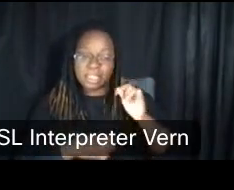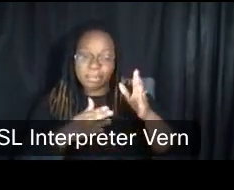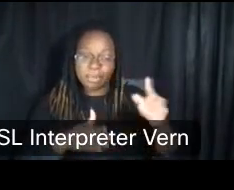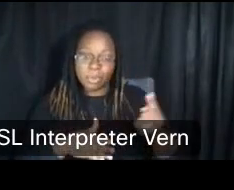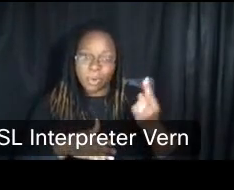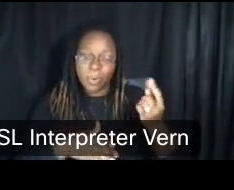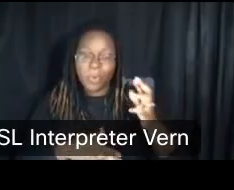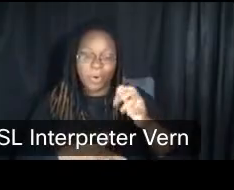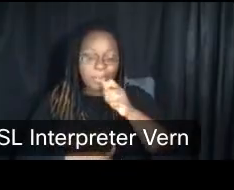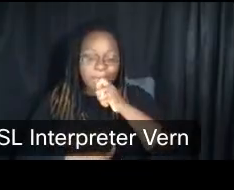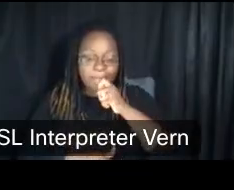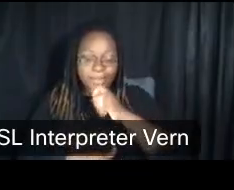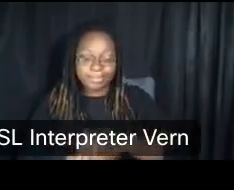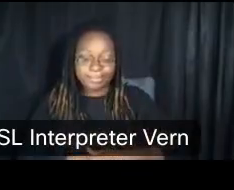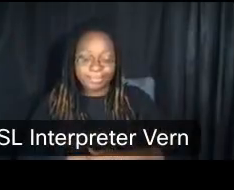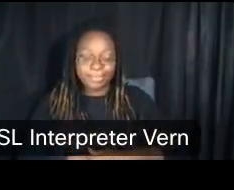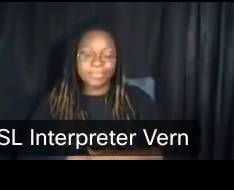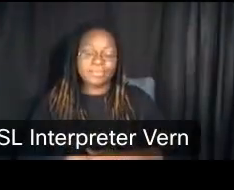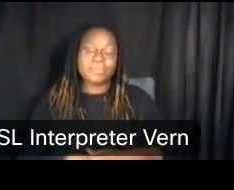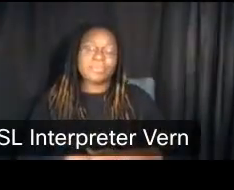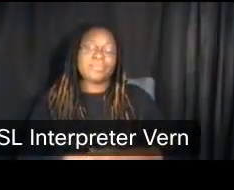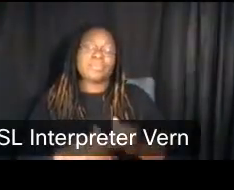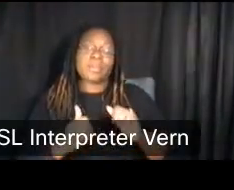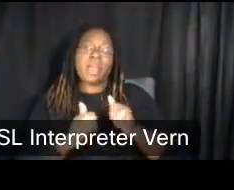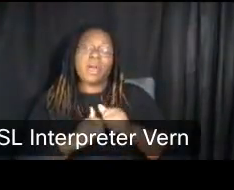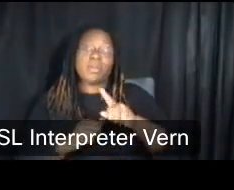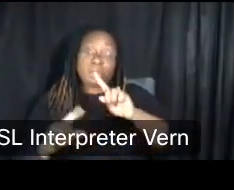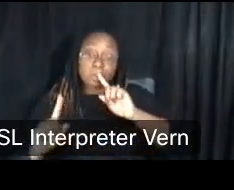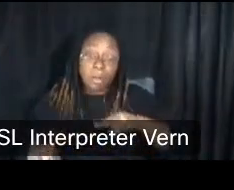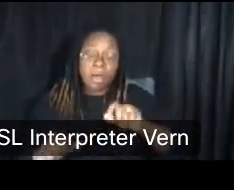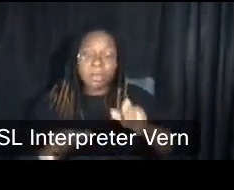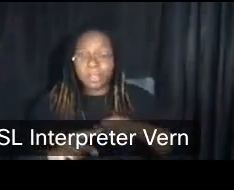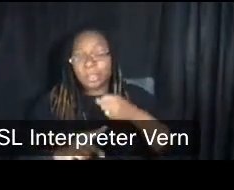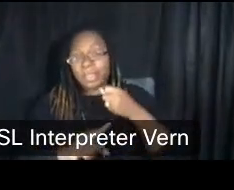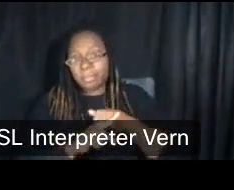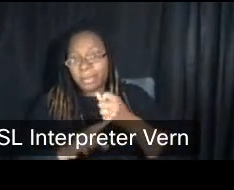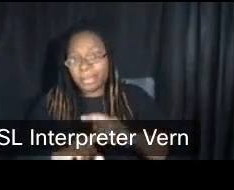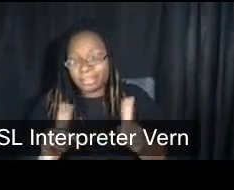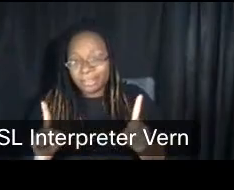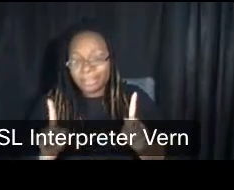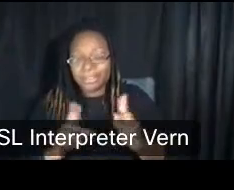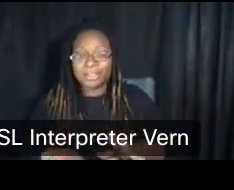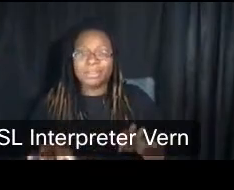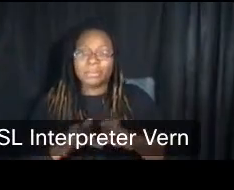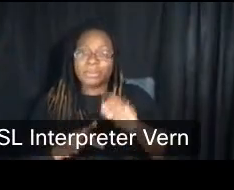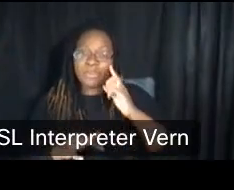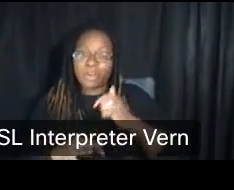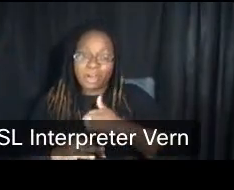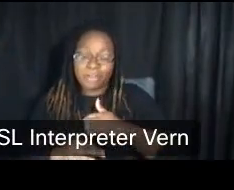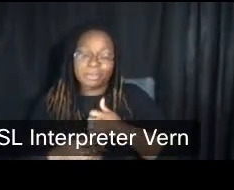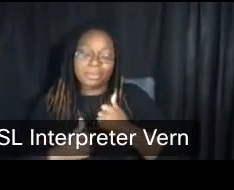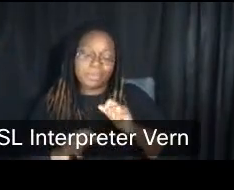Now, how we respond here makes a really big difference. So it's important for us, first and foremost, to respond